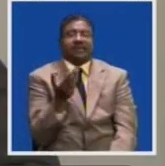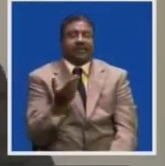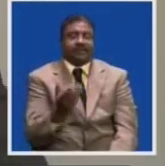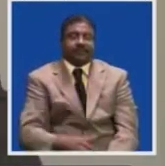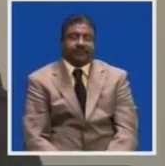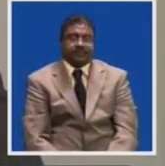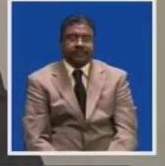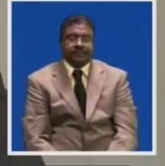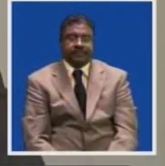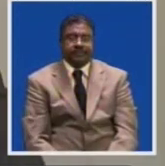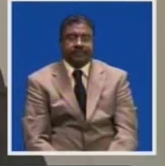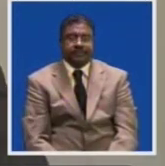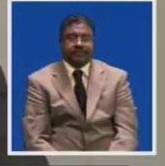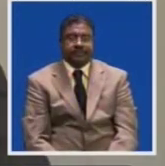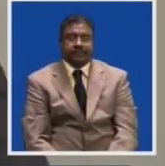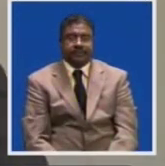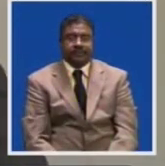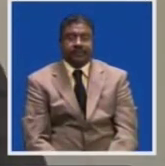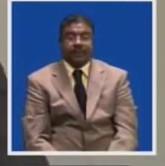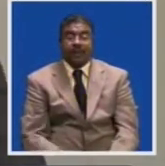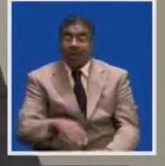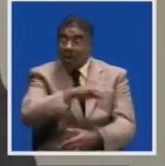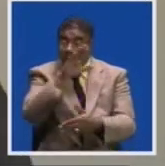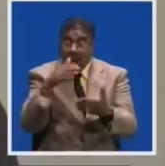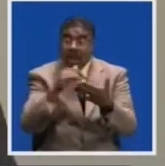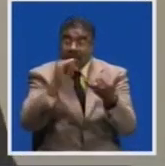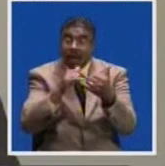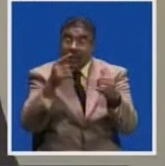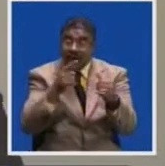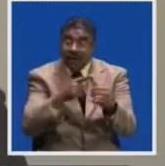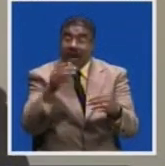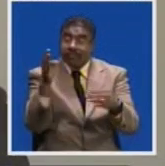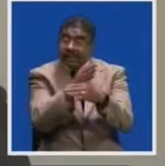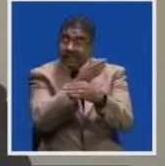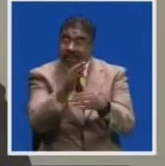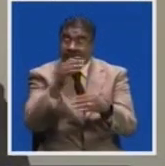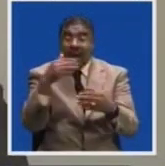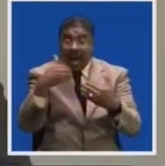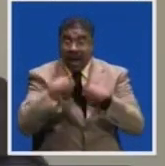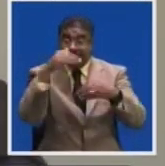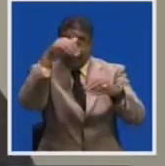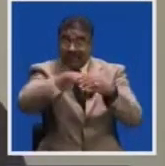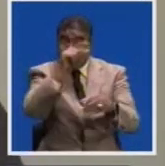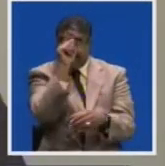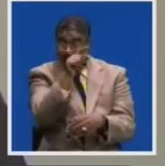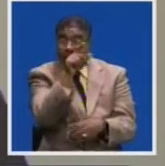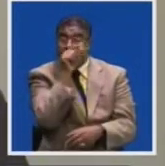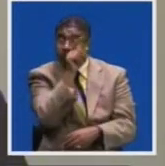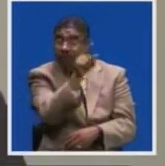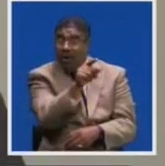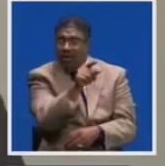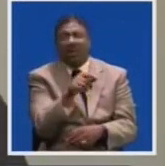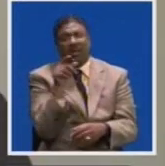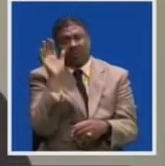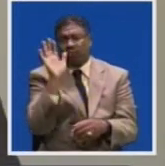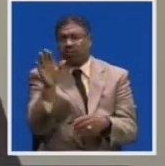assure all South African companies that are domiciled in Southern Province that their investment is safe.